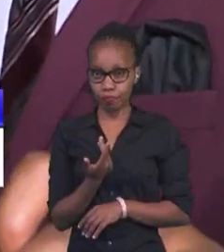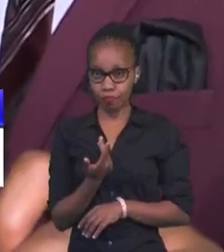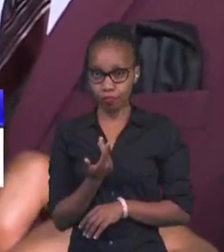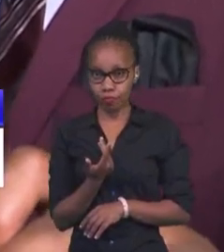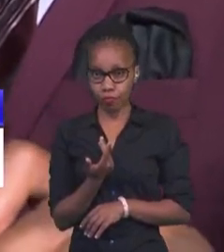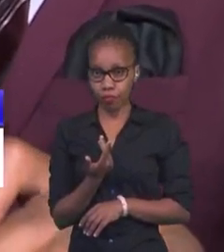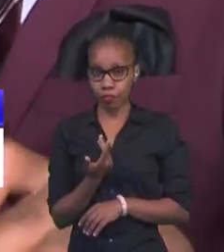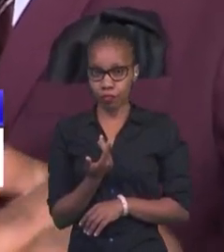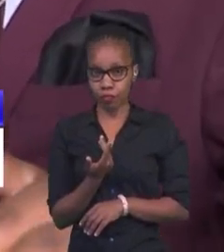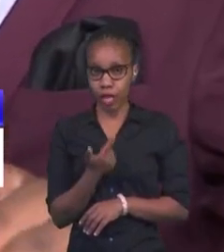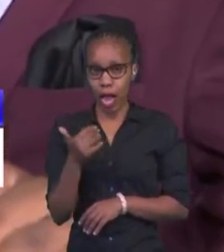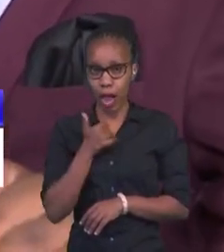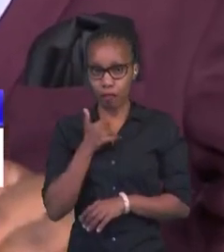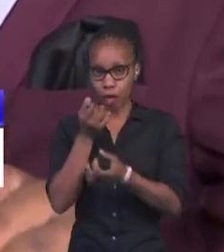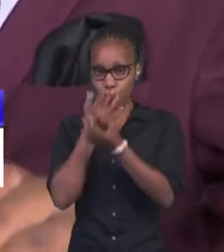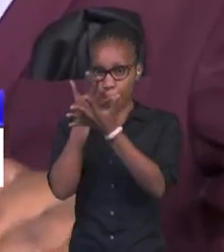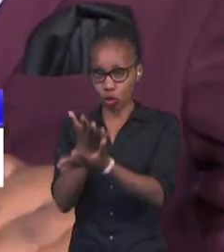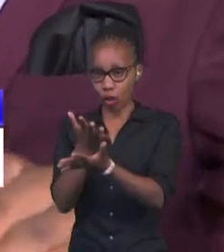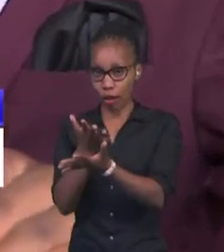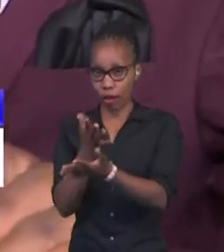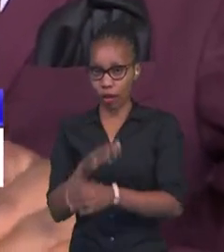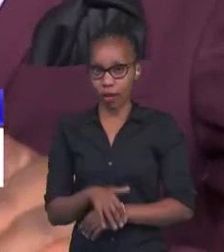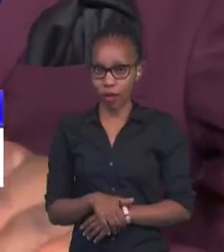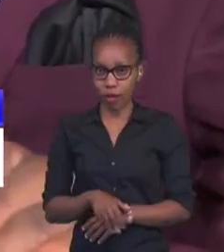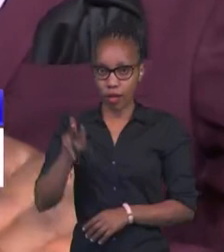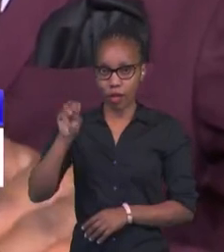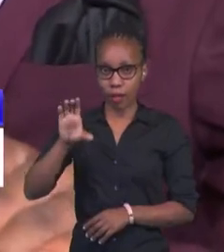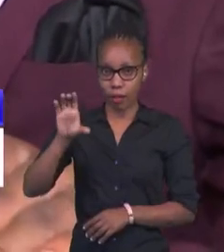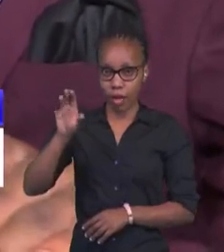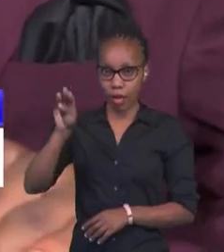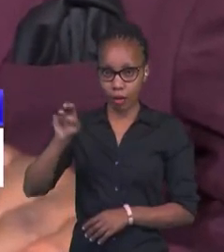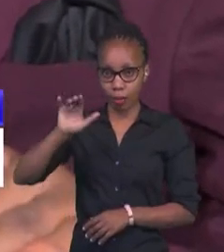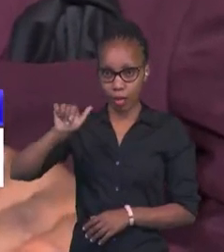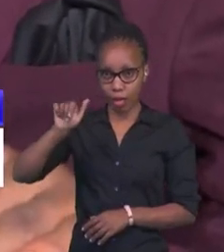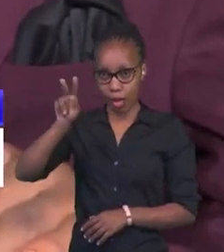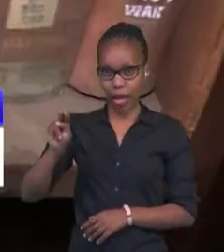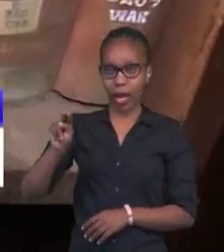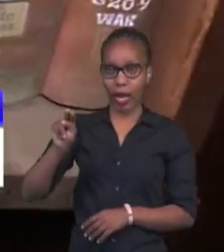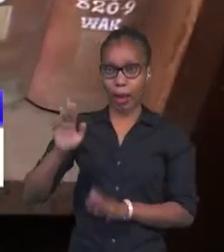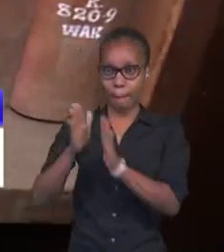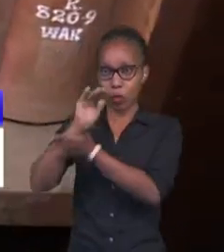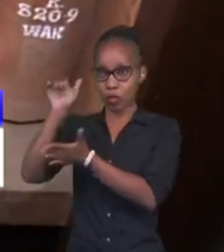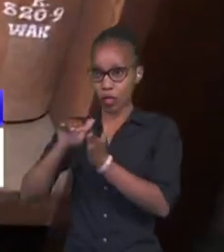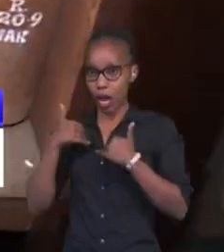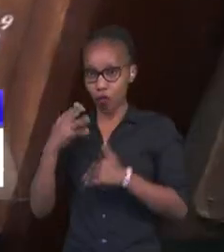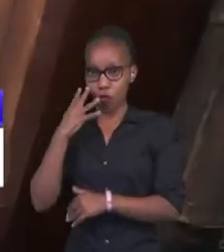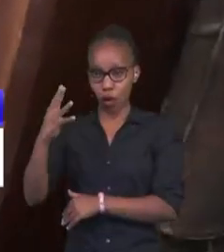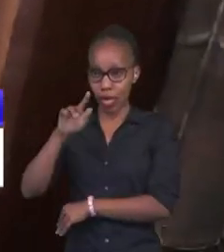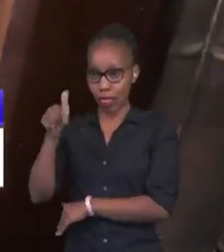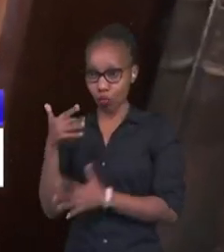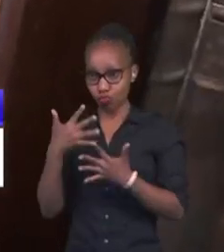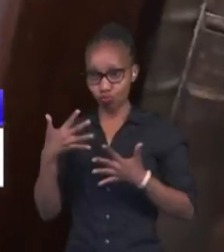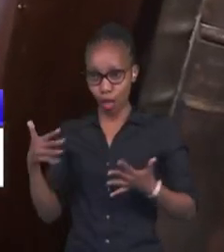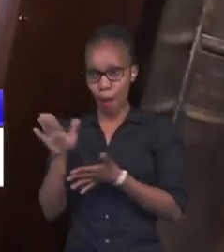these are information that says that the Macmillan Memorial Library has over 400,000 objects. Based on